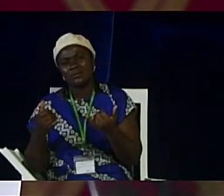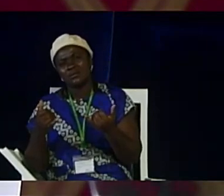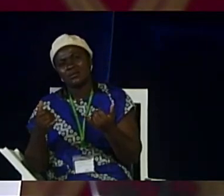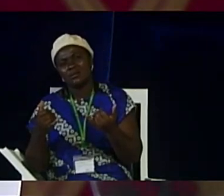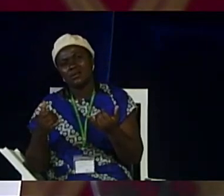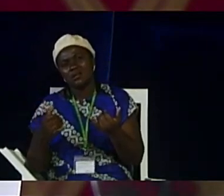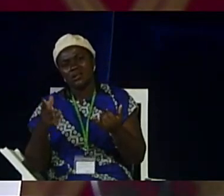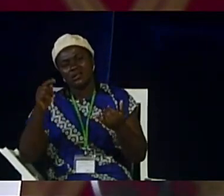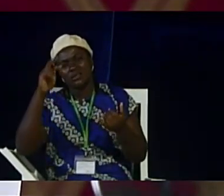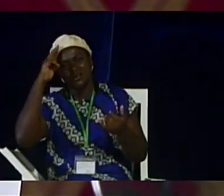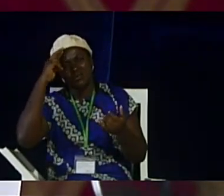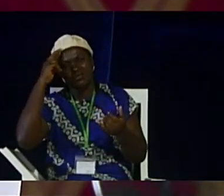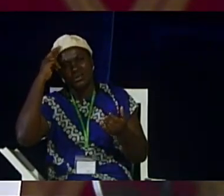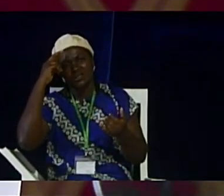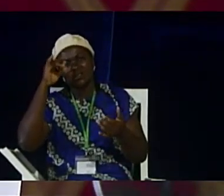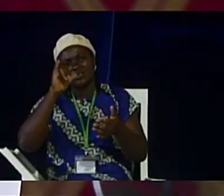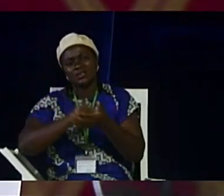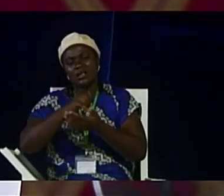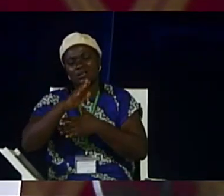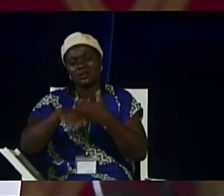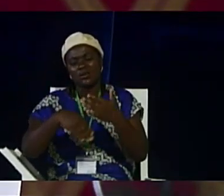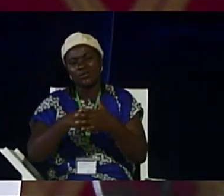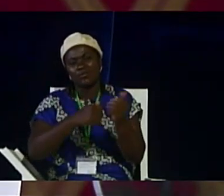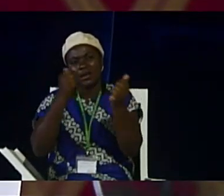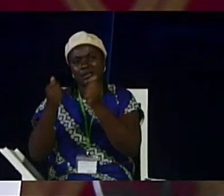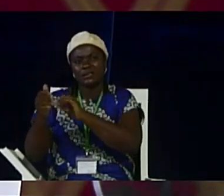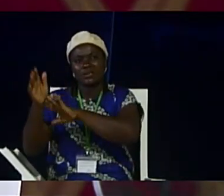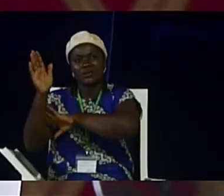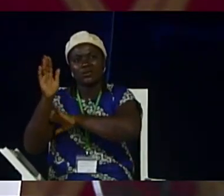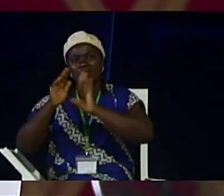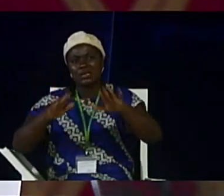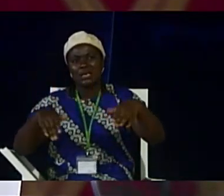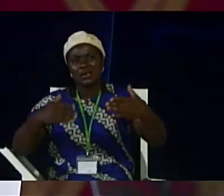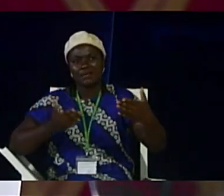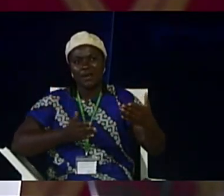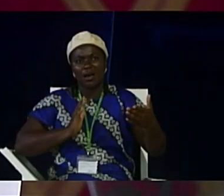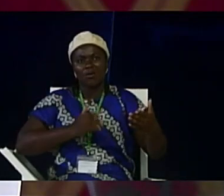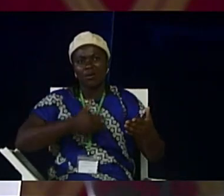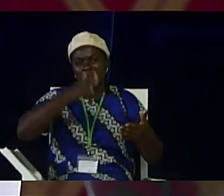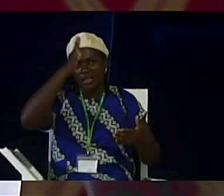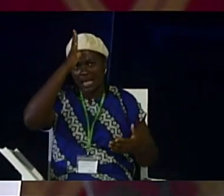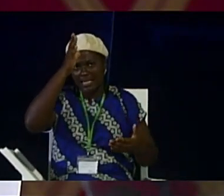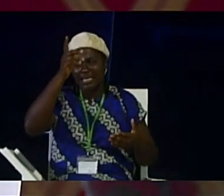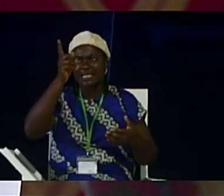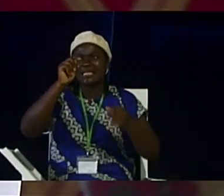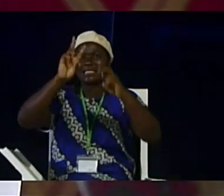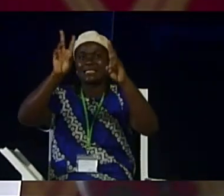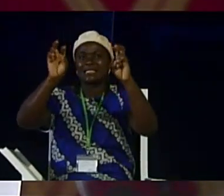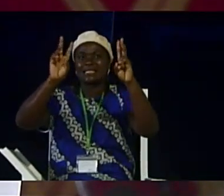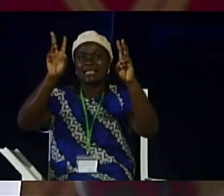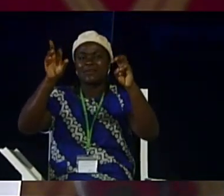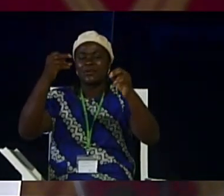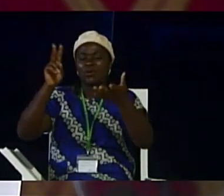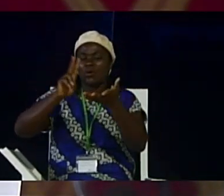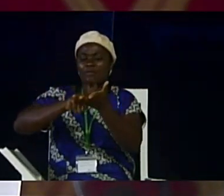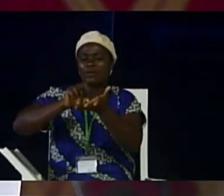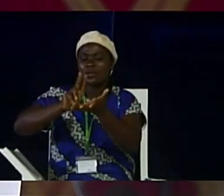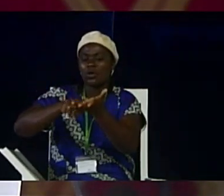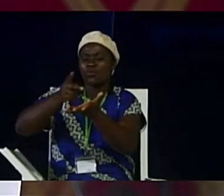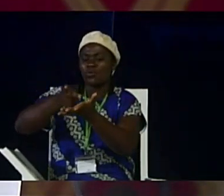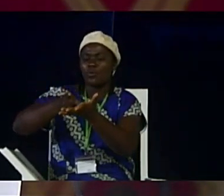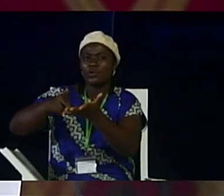The reason that the Almighty God gave our daddy the theme of double portion and